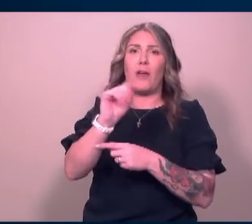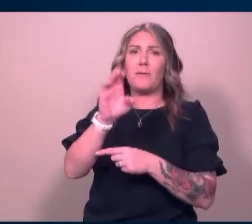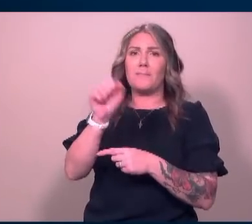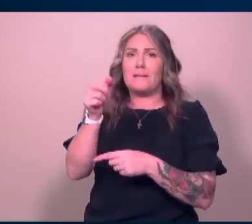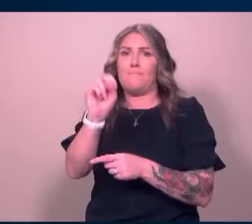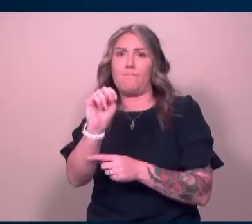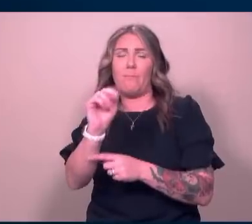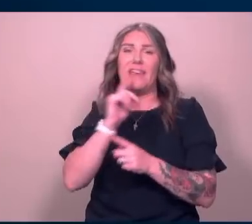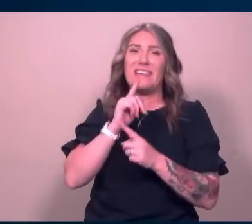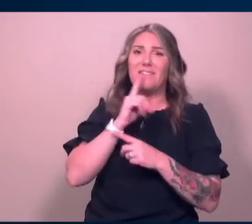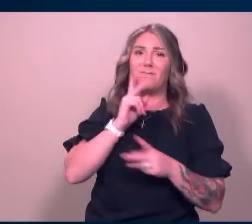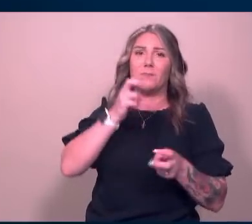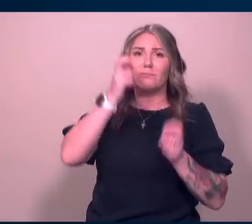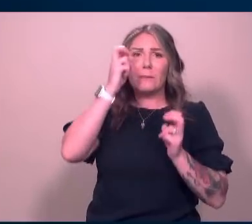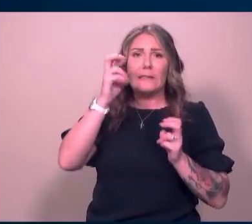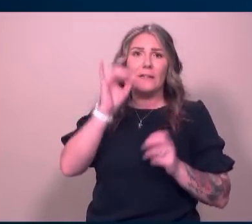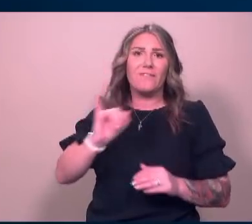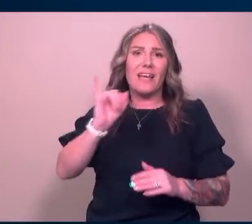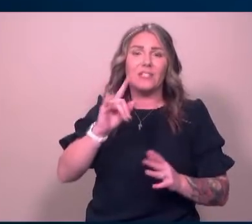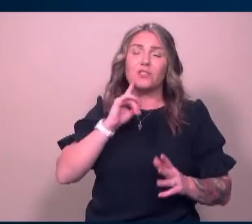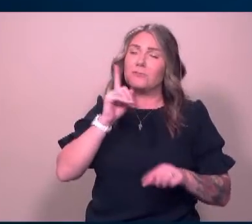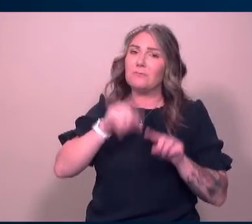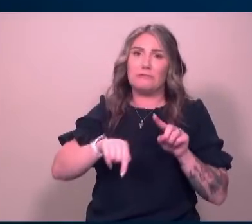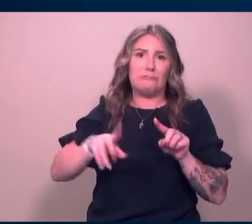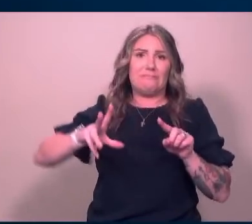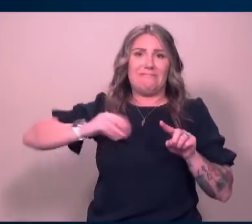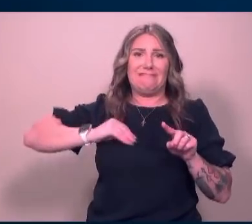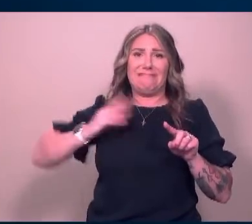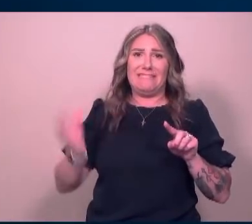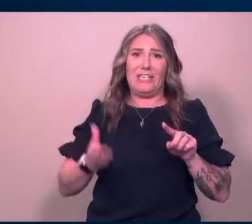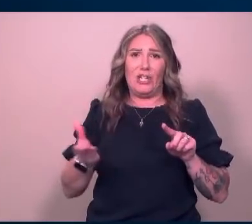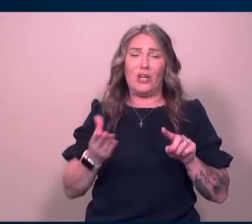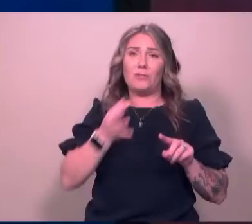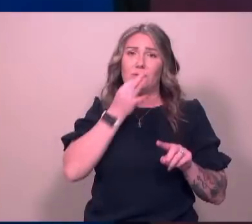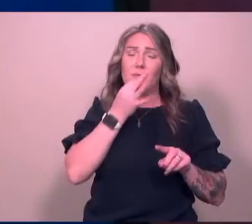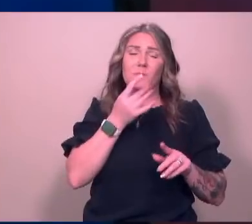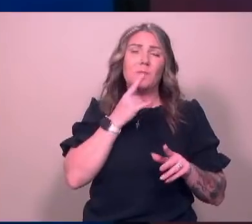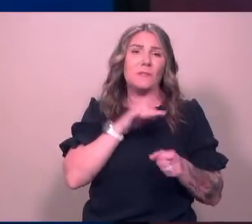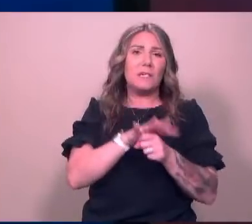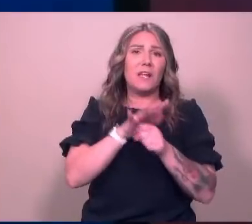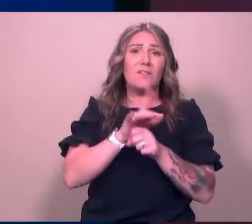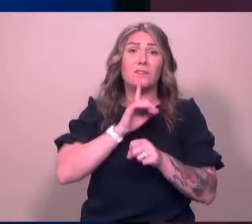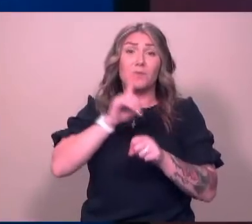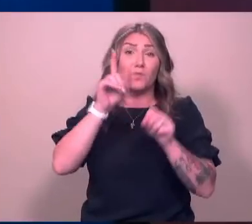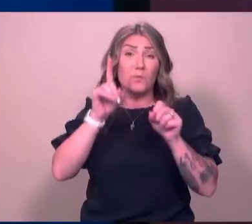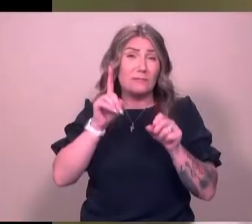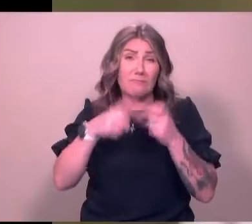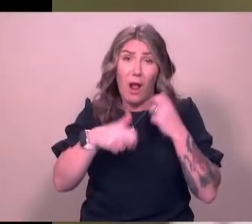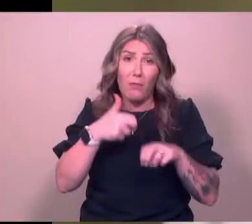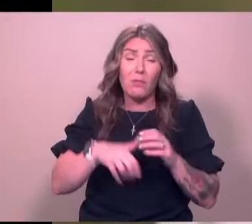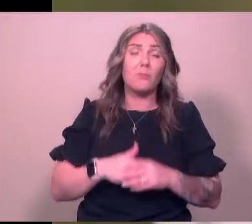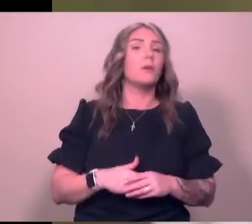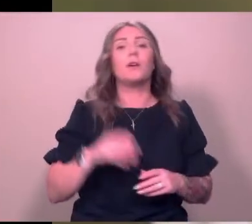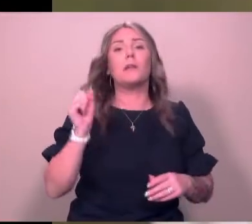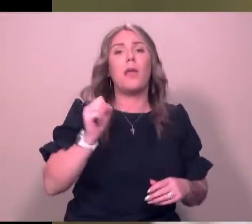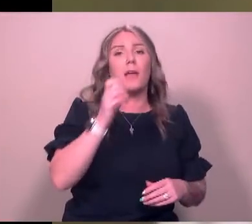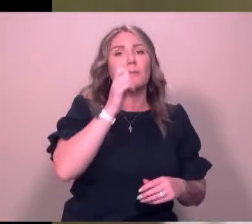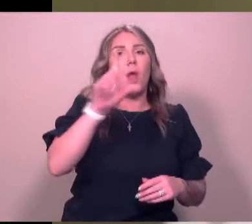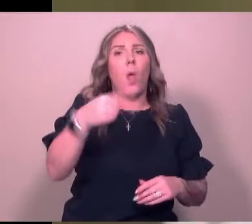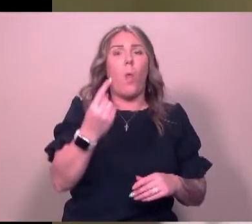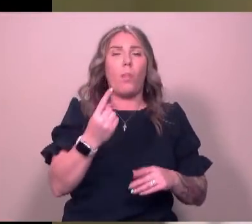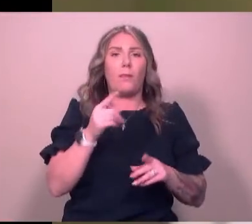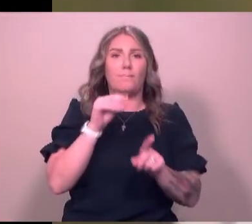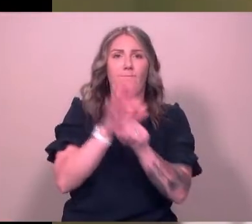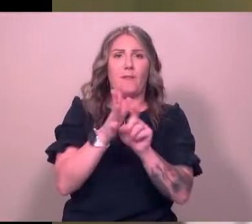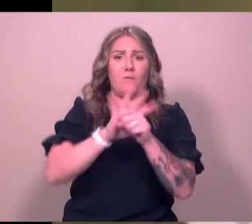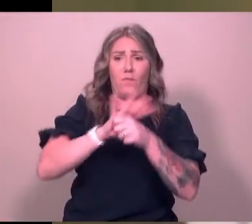severe infection, couldn't get them up here soon enough. I mean, this is a real problem. Yeah, and I think it's not just affecting COVID